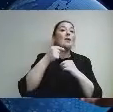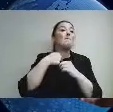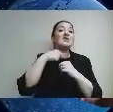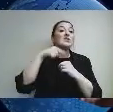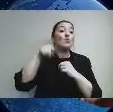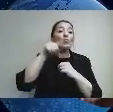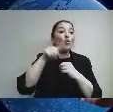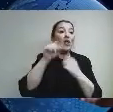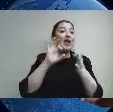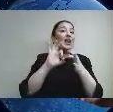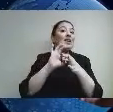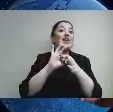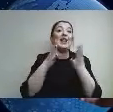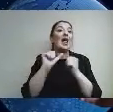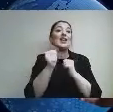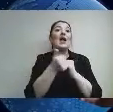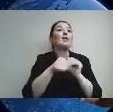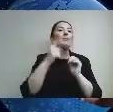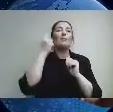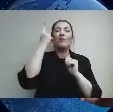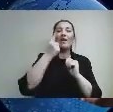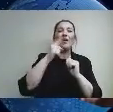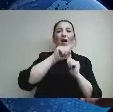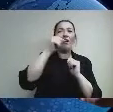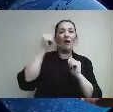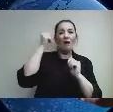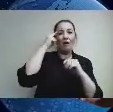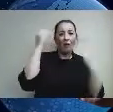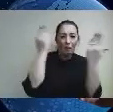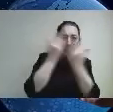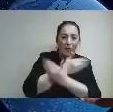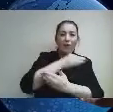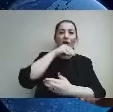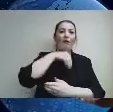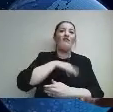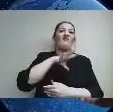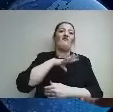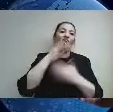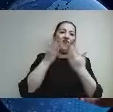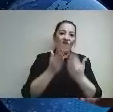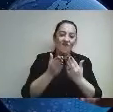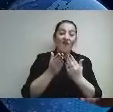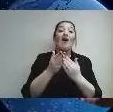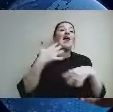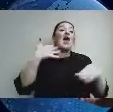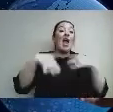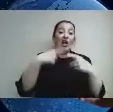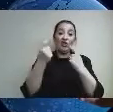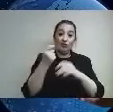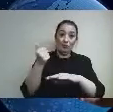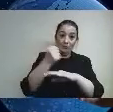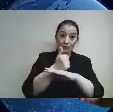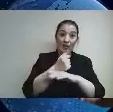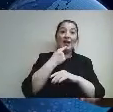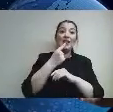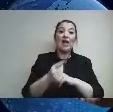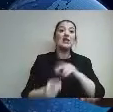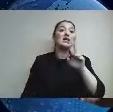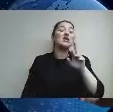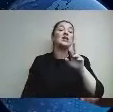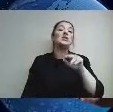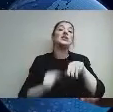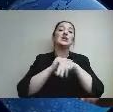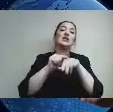have prejudices. When someone wants to employ a disabled individual, unfortunately, there's